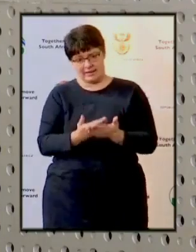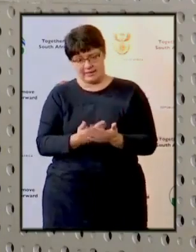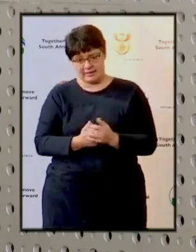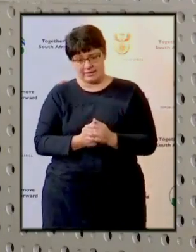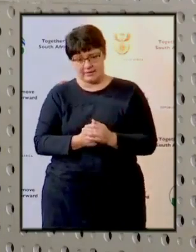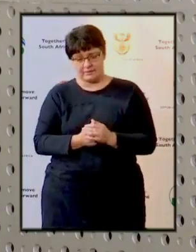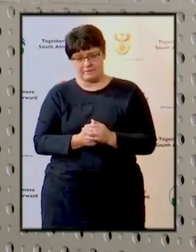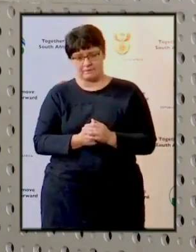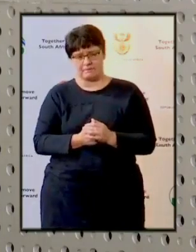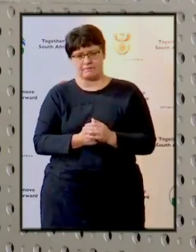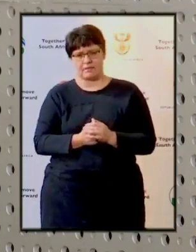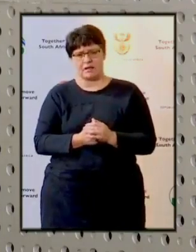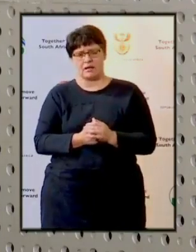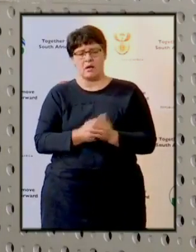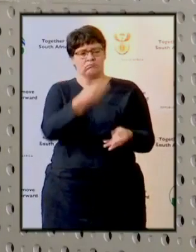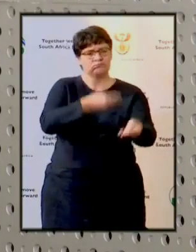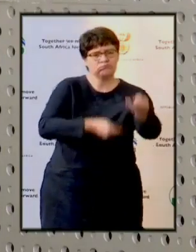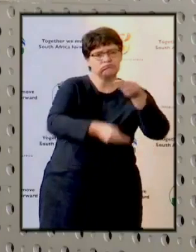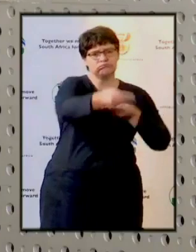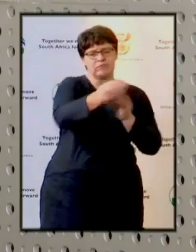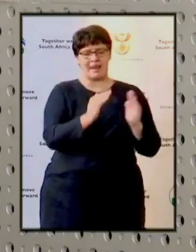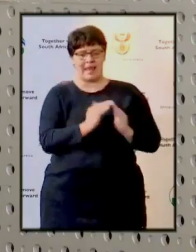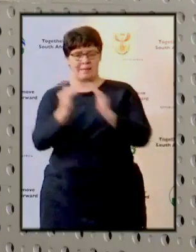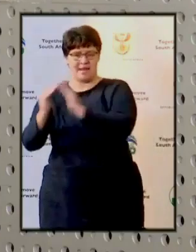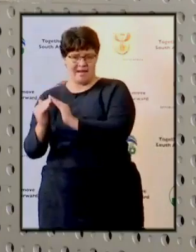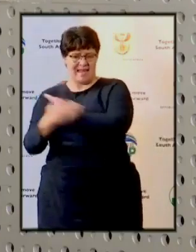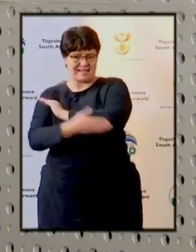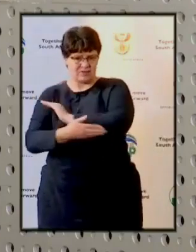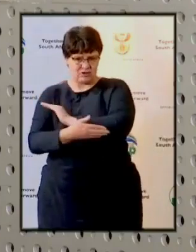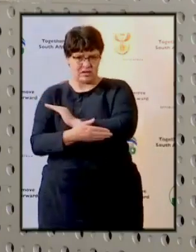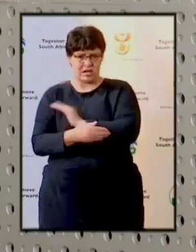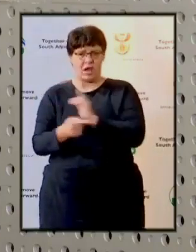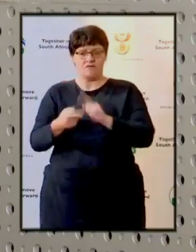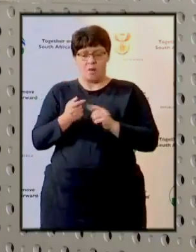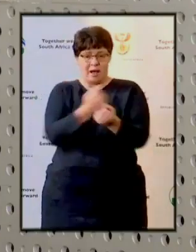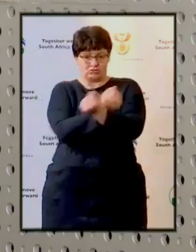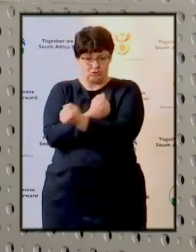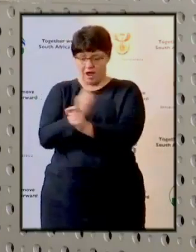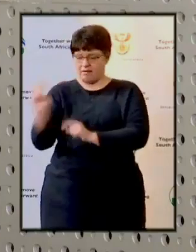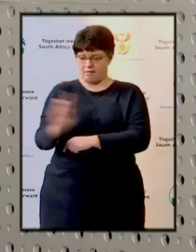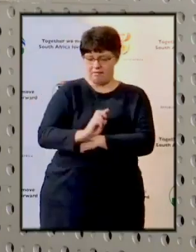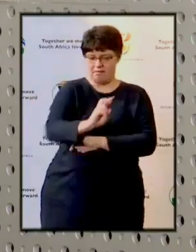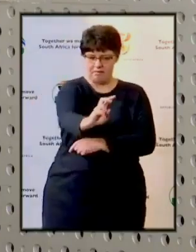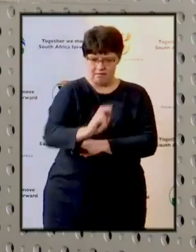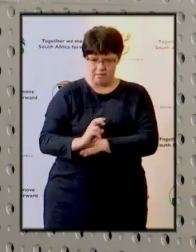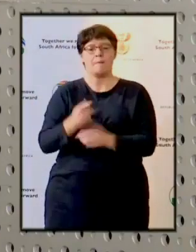eased trade arrangements with our neighbors for goods that are in transit to neighboring